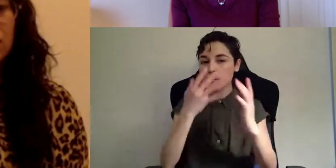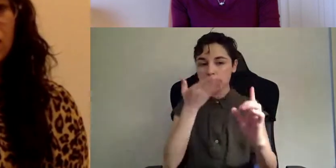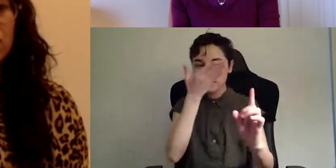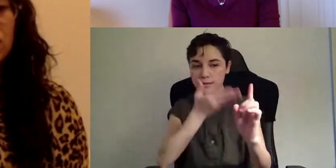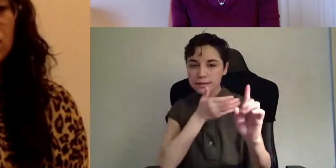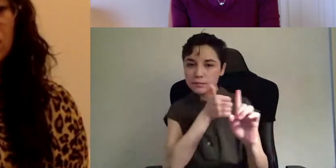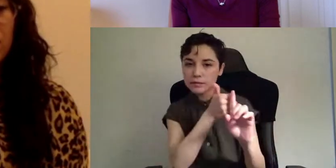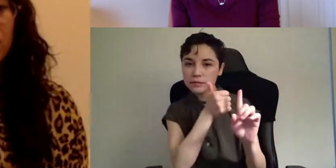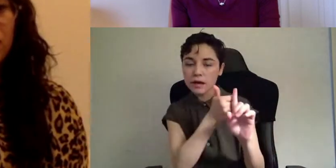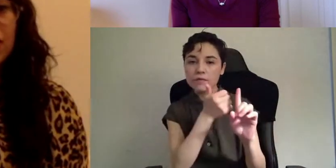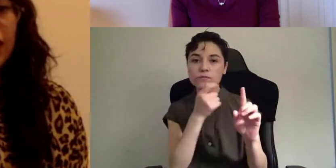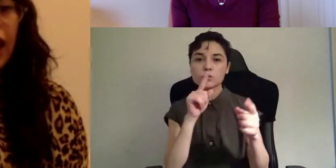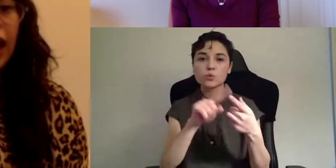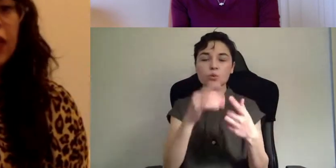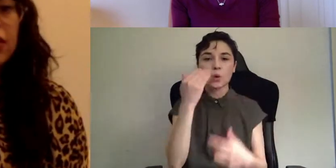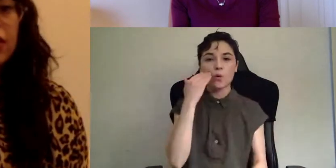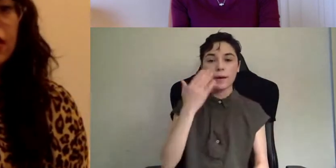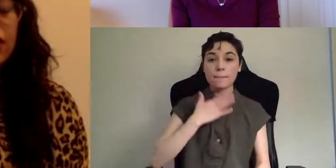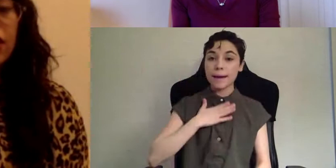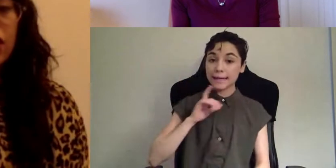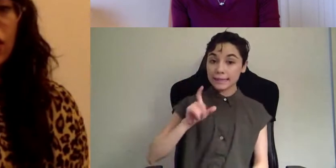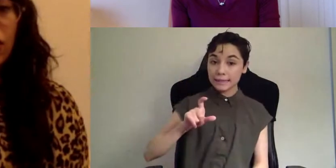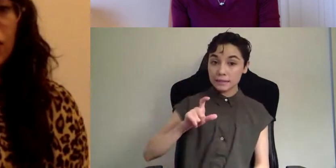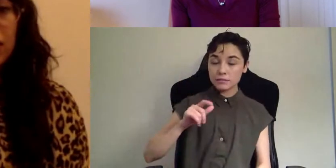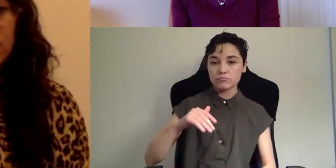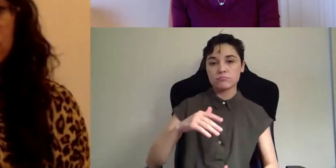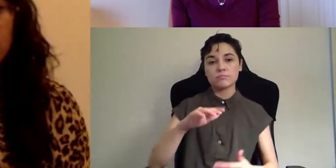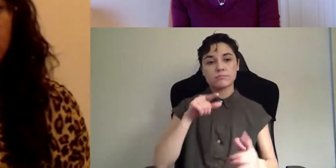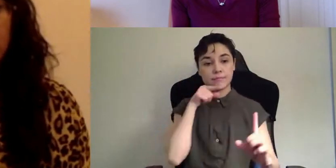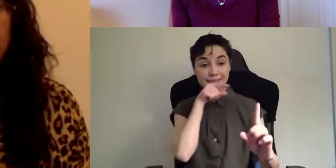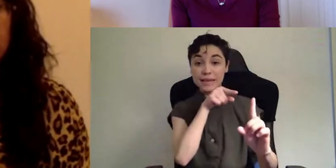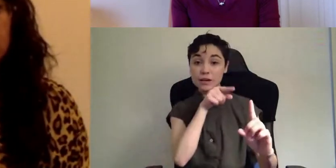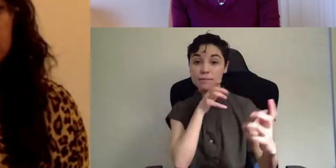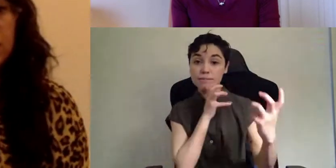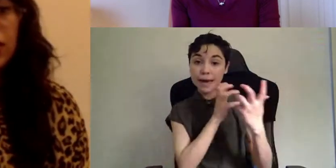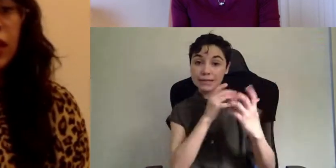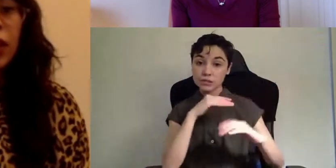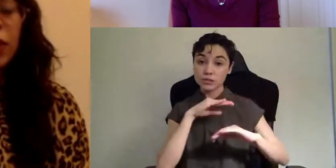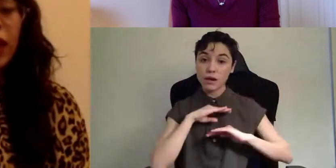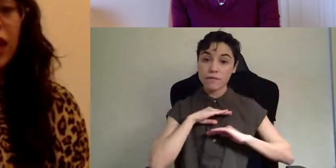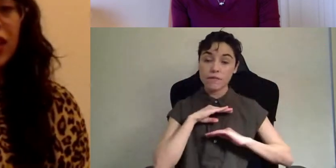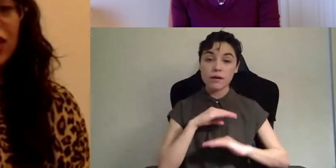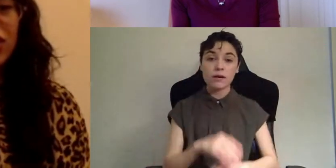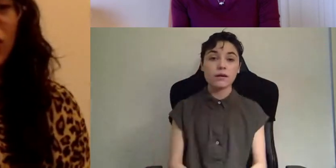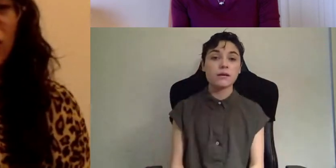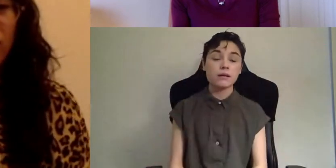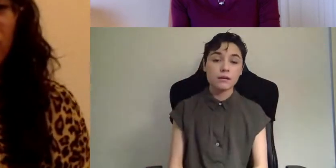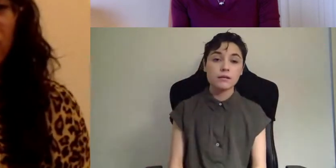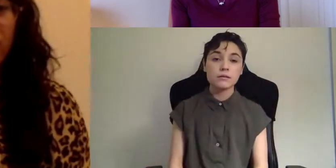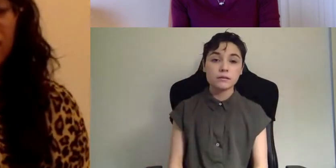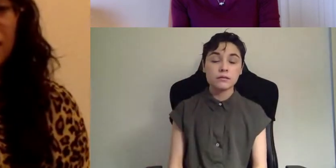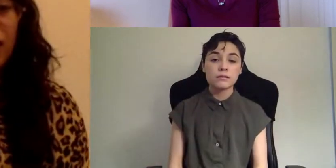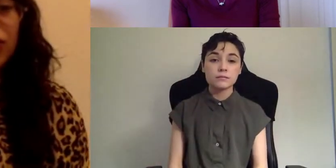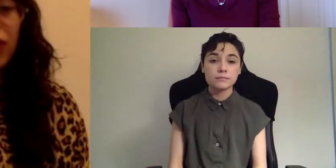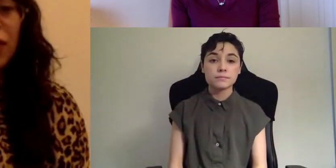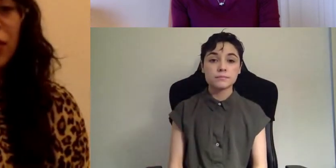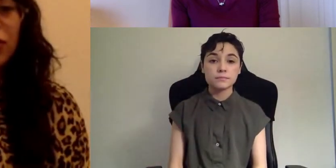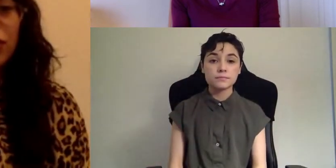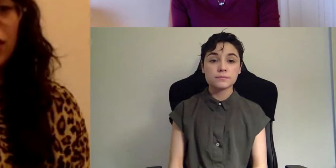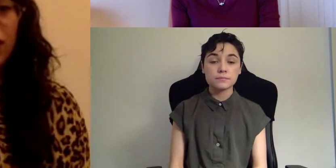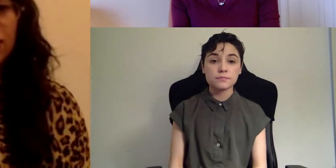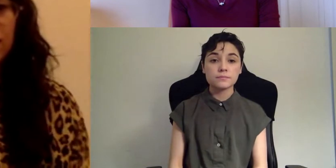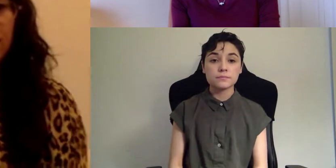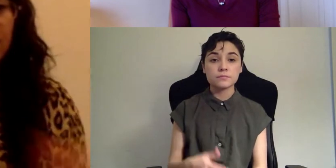those considerations are important to ask, you know, a potential therapist, so that you might know more about